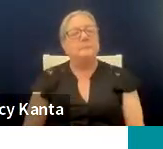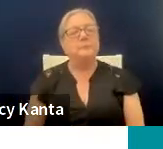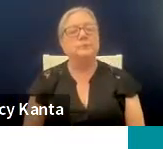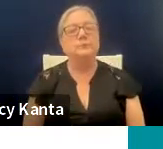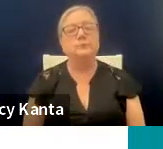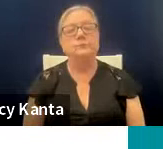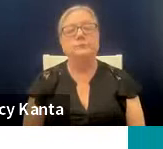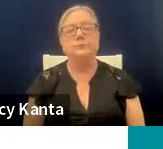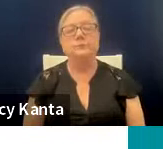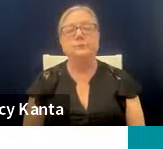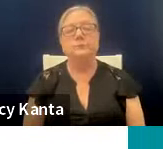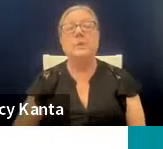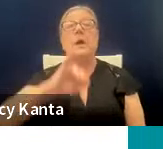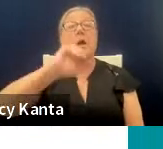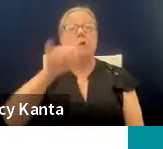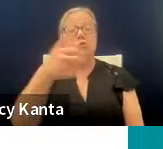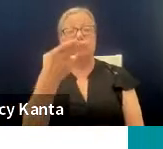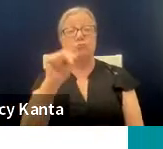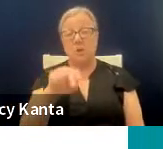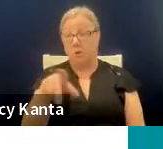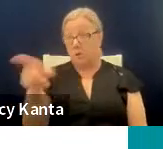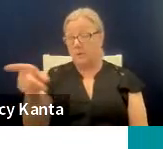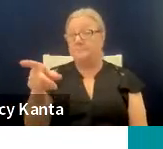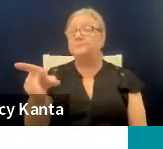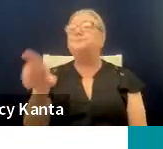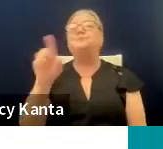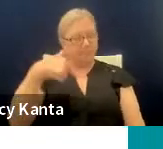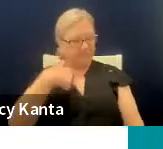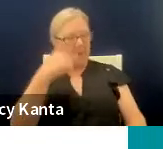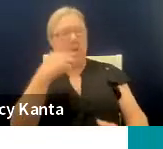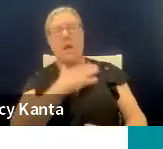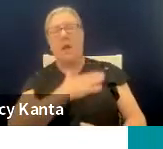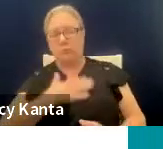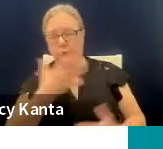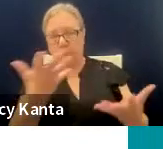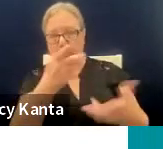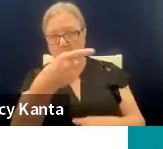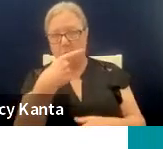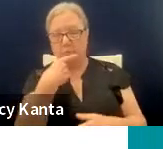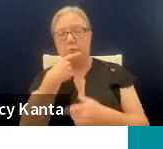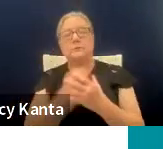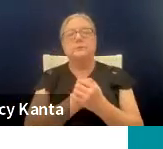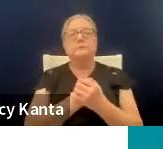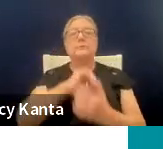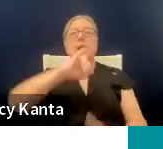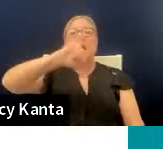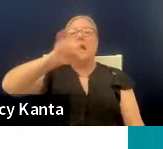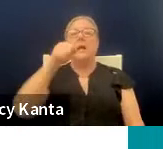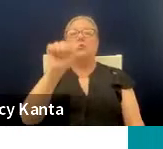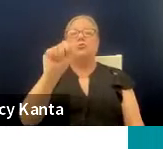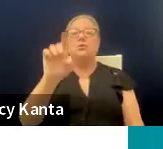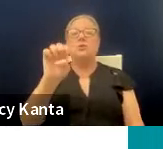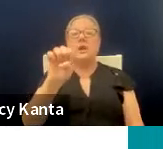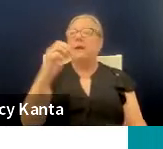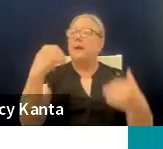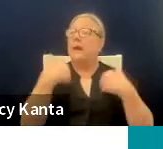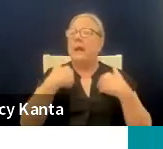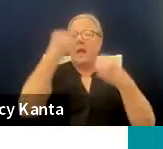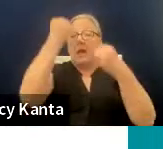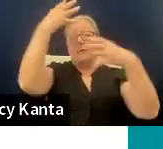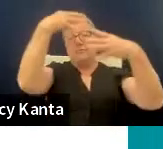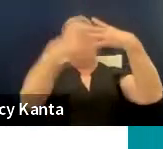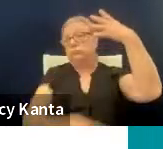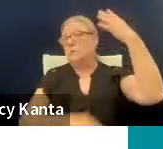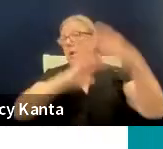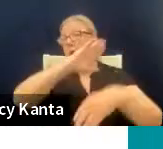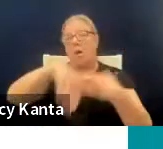I too appreciate everything that's been said. And I mean, I think it's interesting because Jake has all the data, but we have a pretty good sense of who